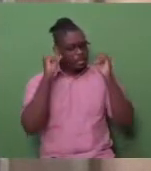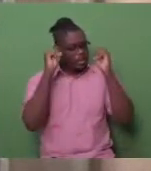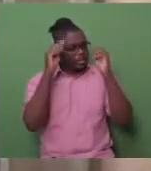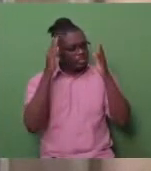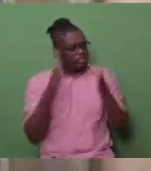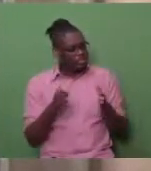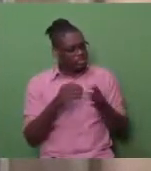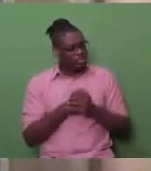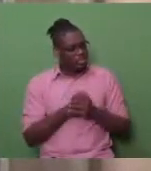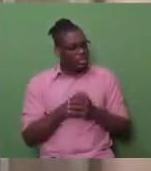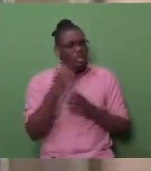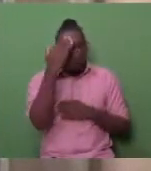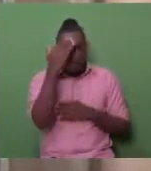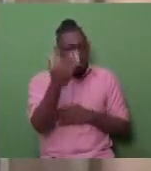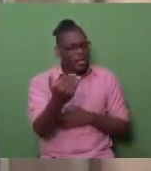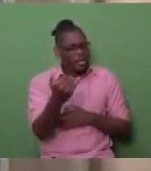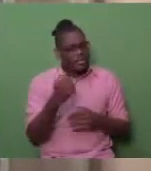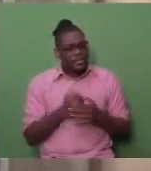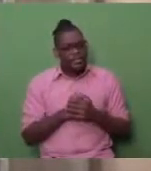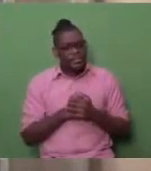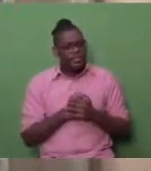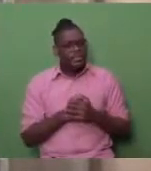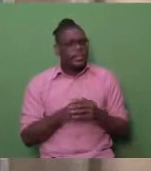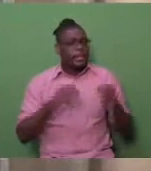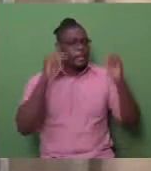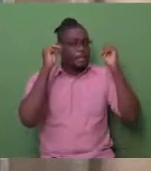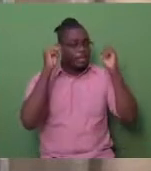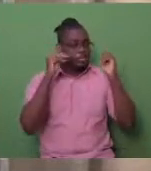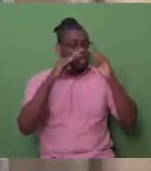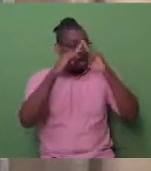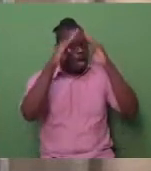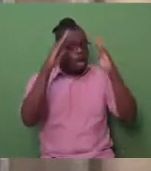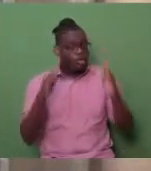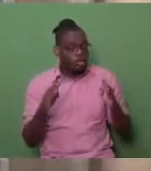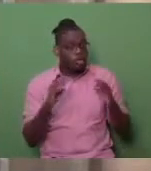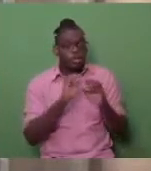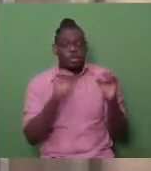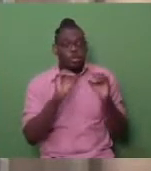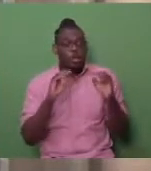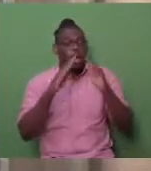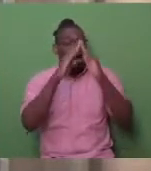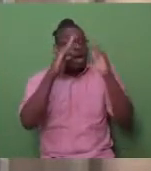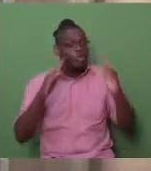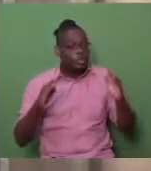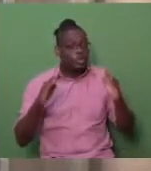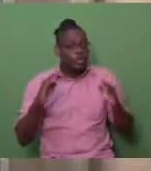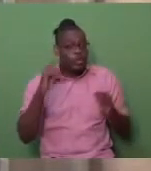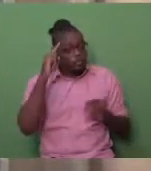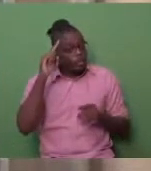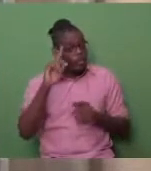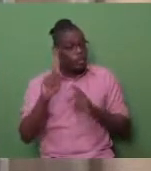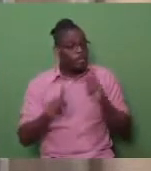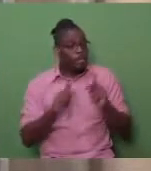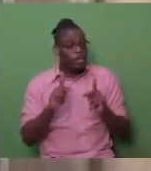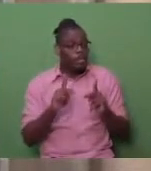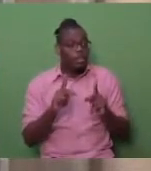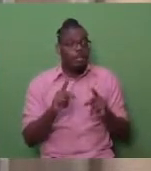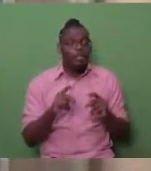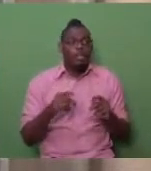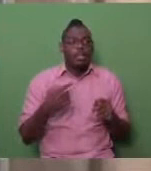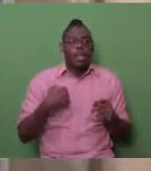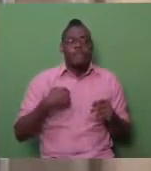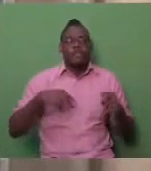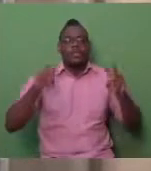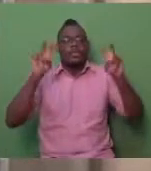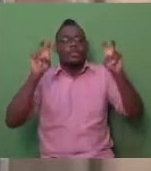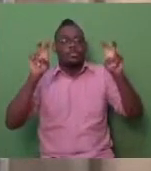In the 6 years you've been there? A misnomer, if ever there was one. Accelerated housing program. $0